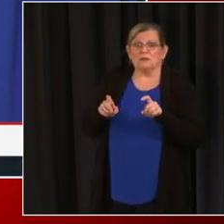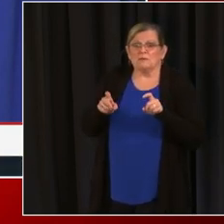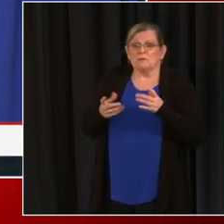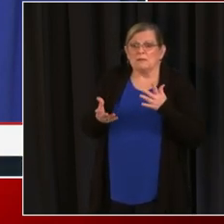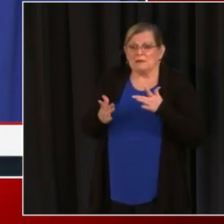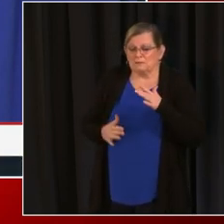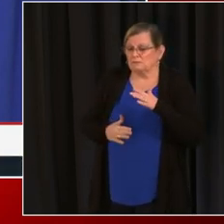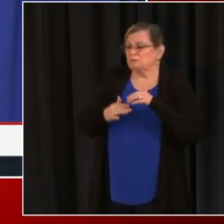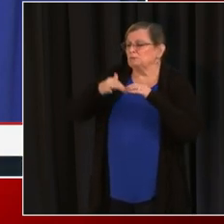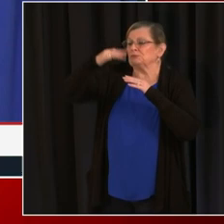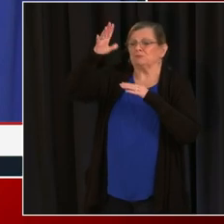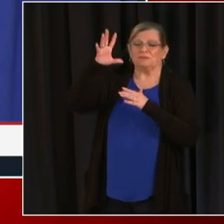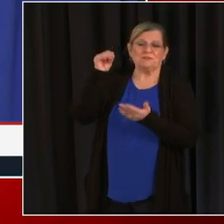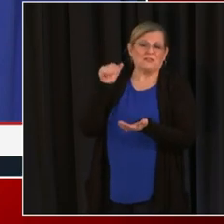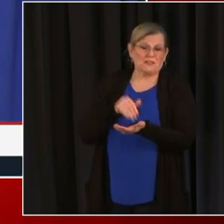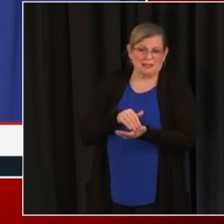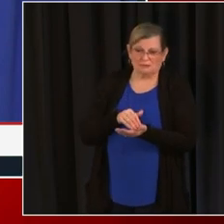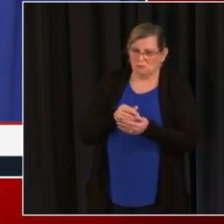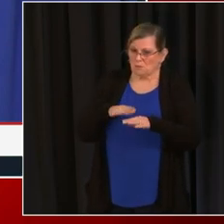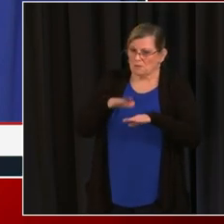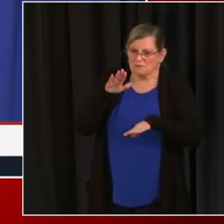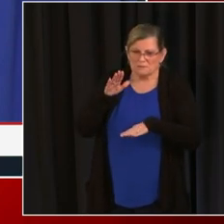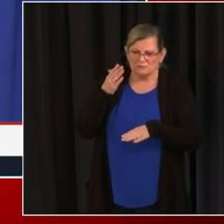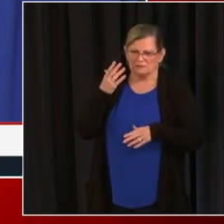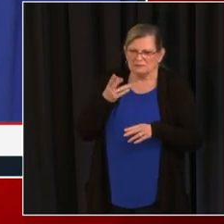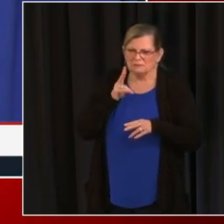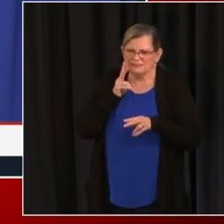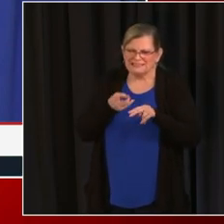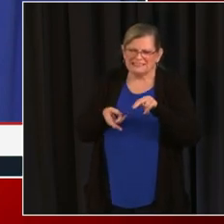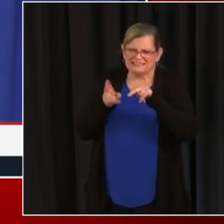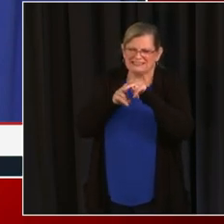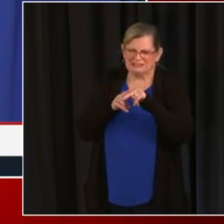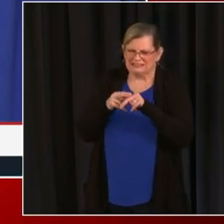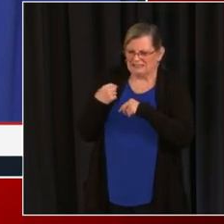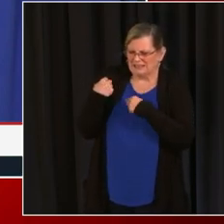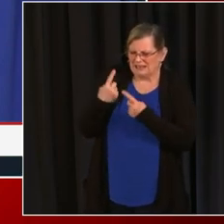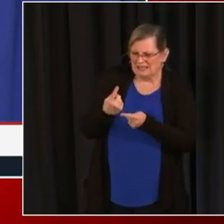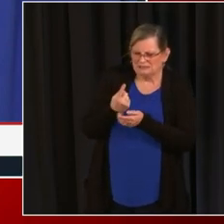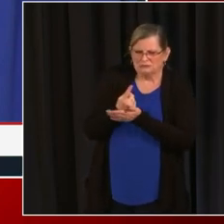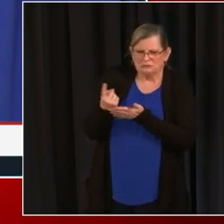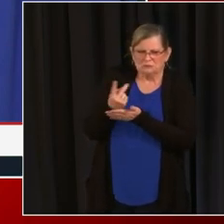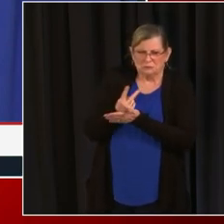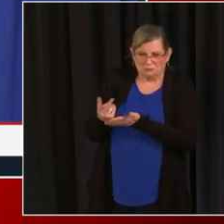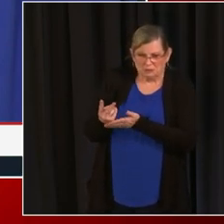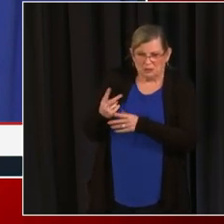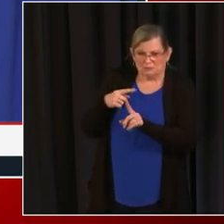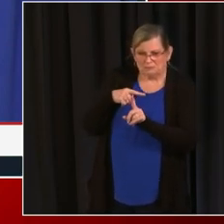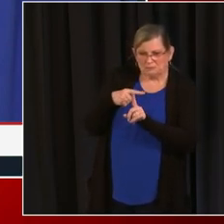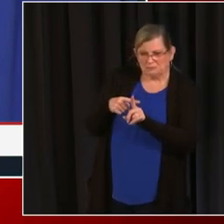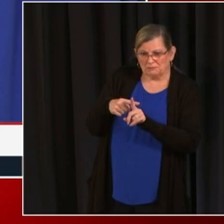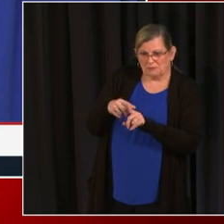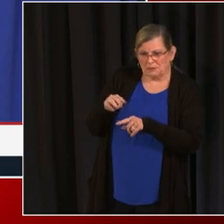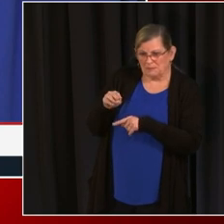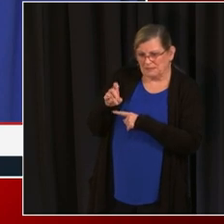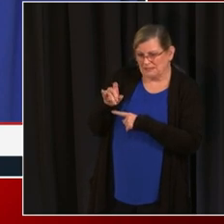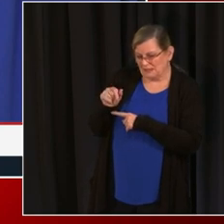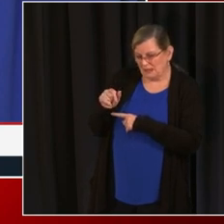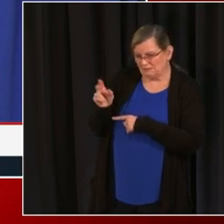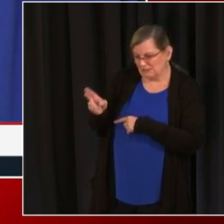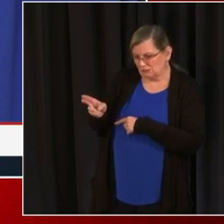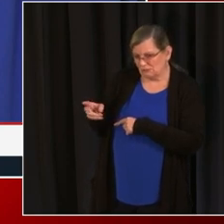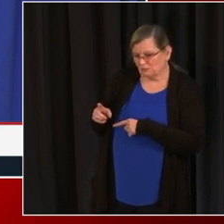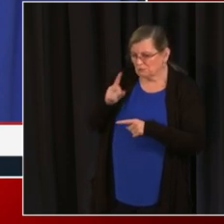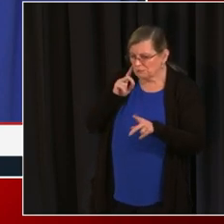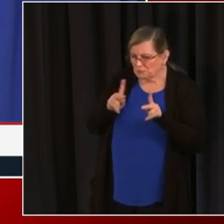to 50,000 plus. We've also seen an increase in the last week or two of our positive cases who are reporting a history of